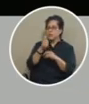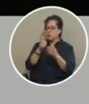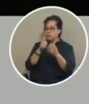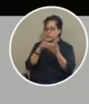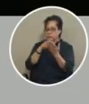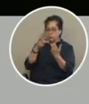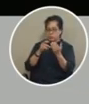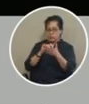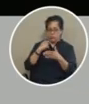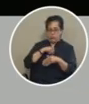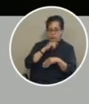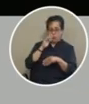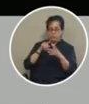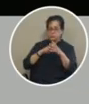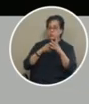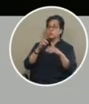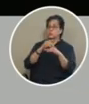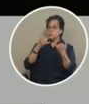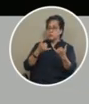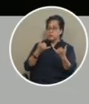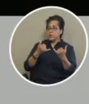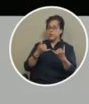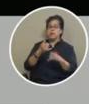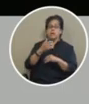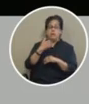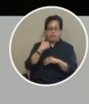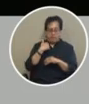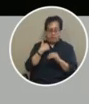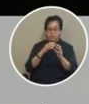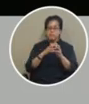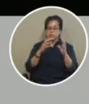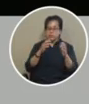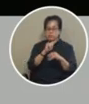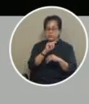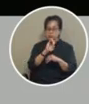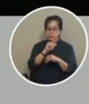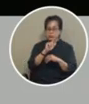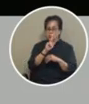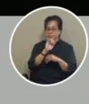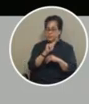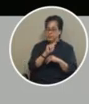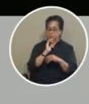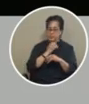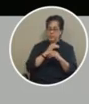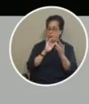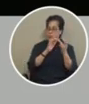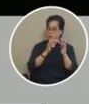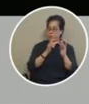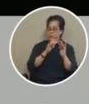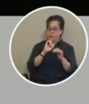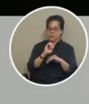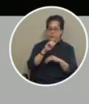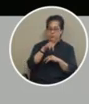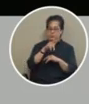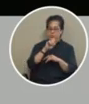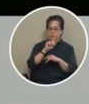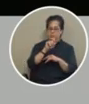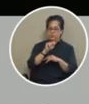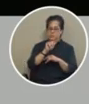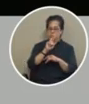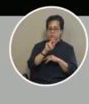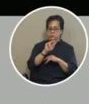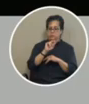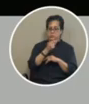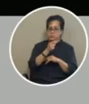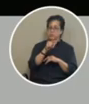that we're going to be launching today. We do have a lot of these toolkits available on our website on epstrong.org,